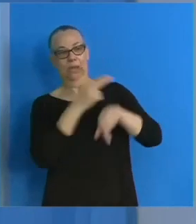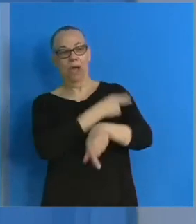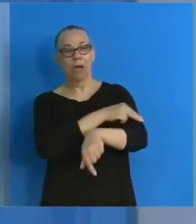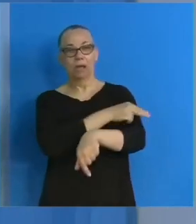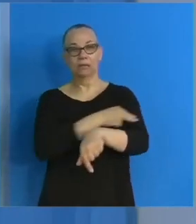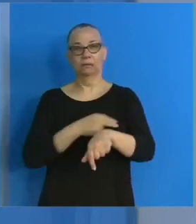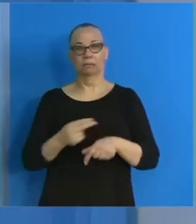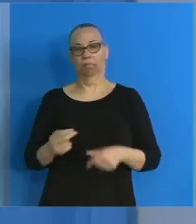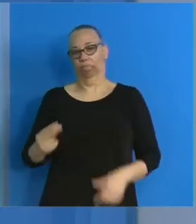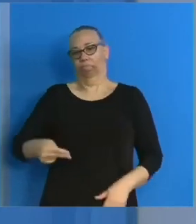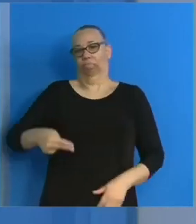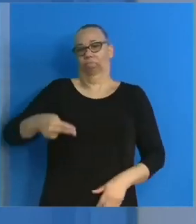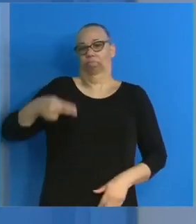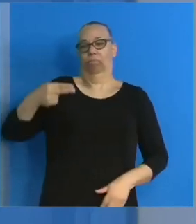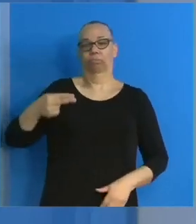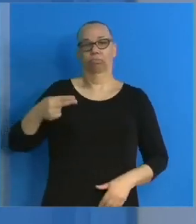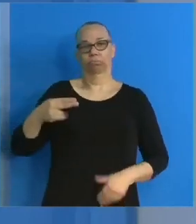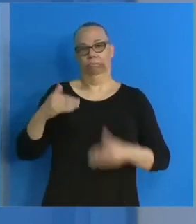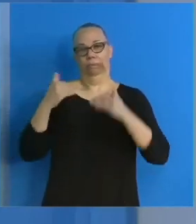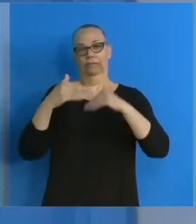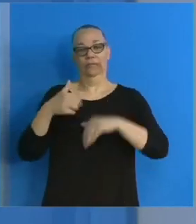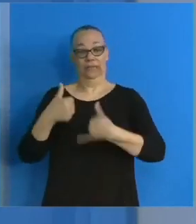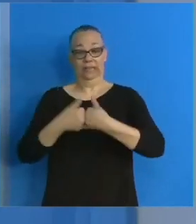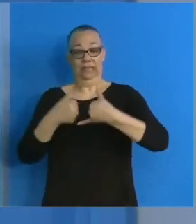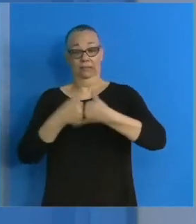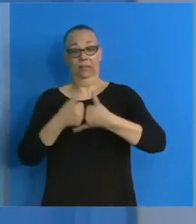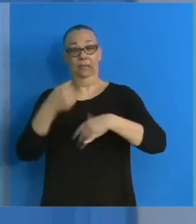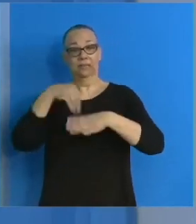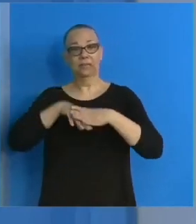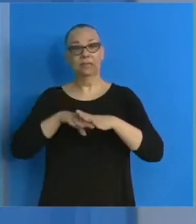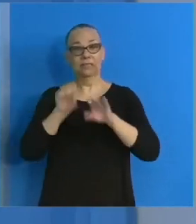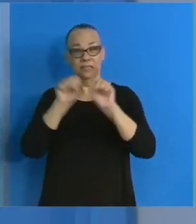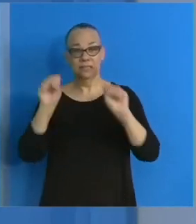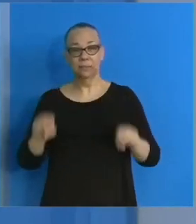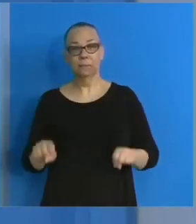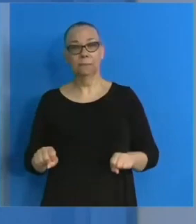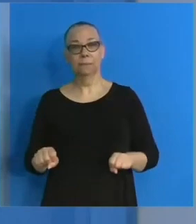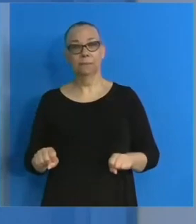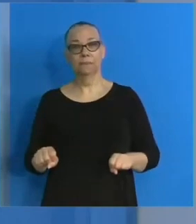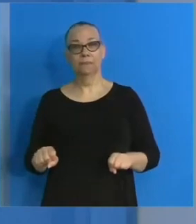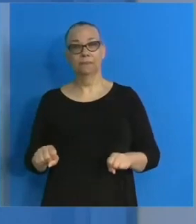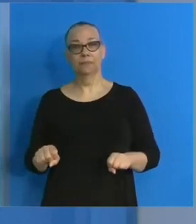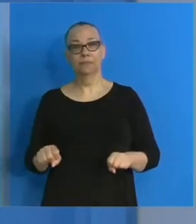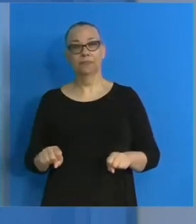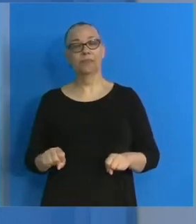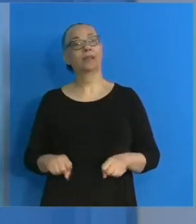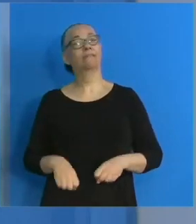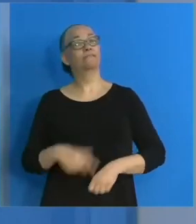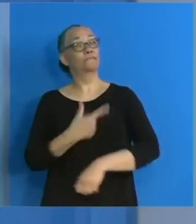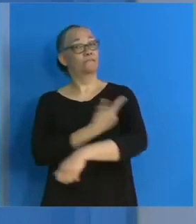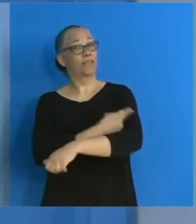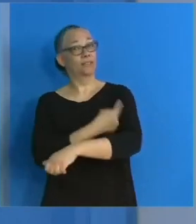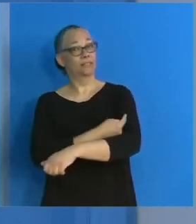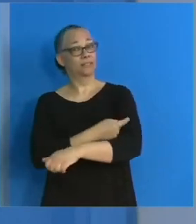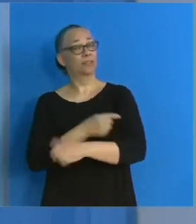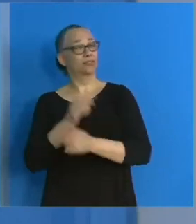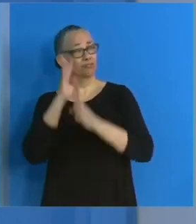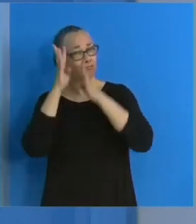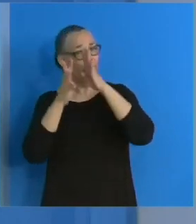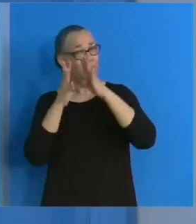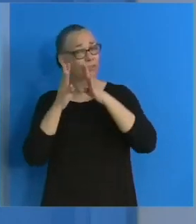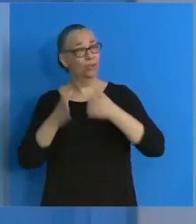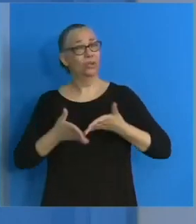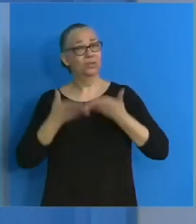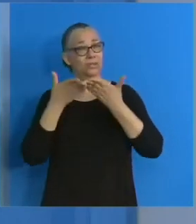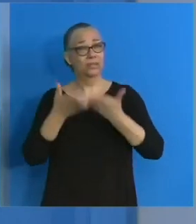a lot higher levels of antibodies in their systems. Vaccines are designed to provide protection over